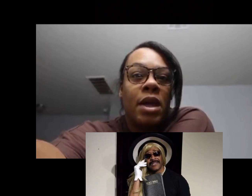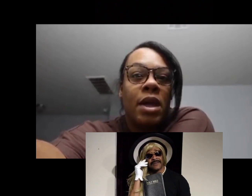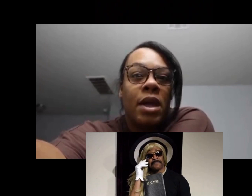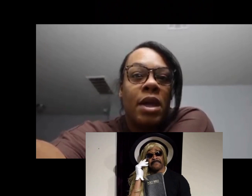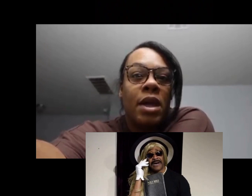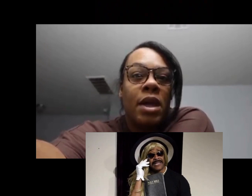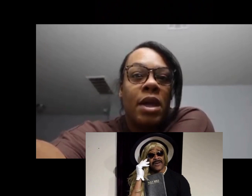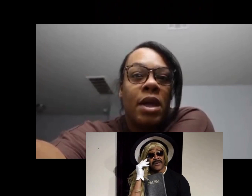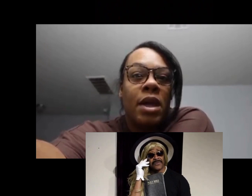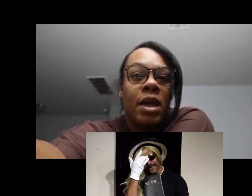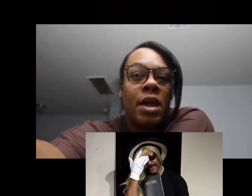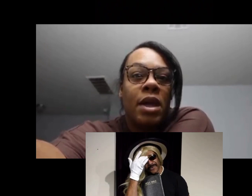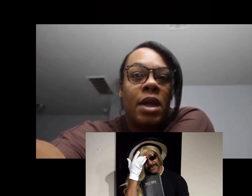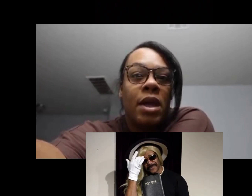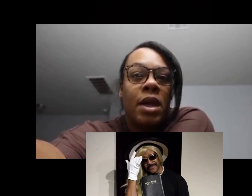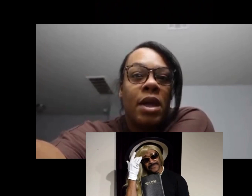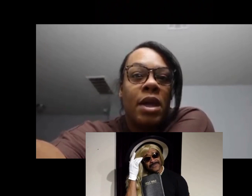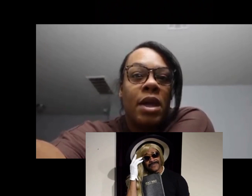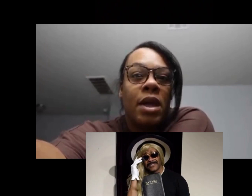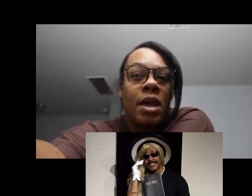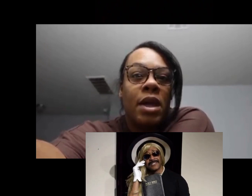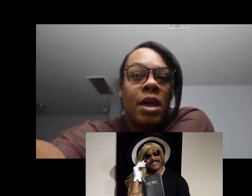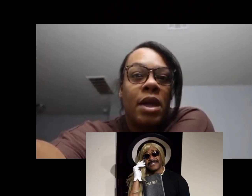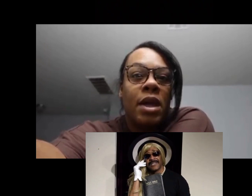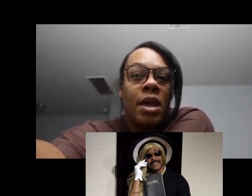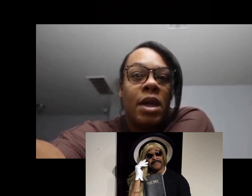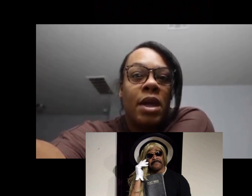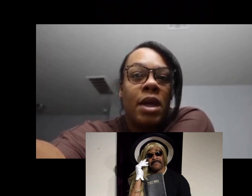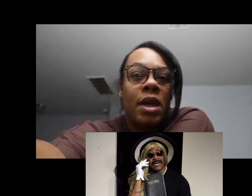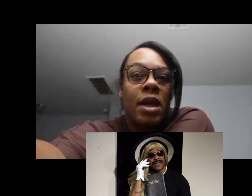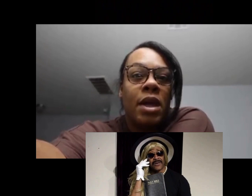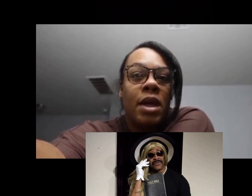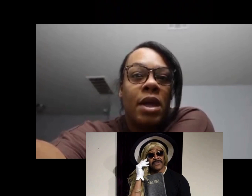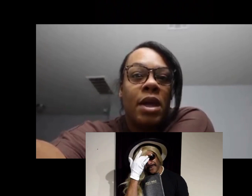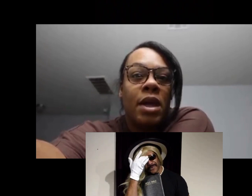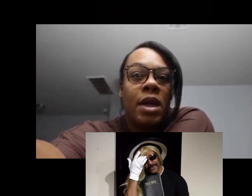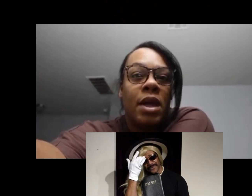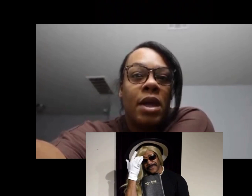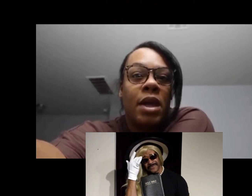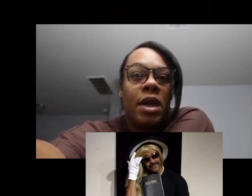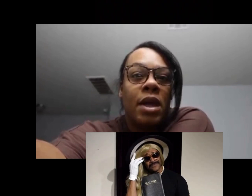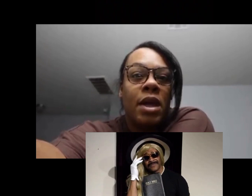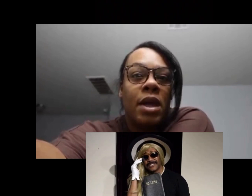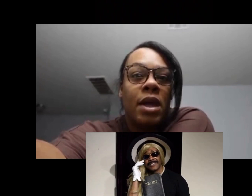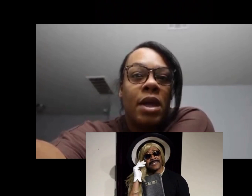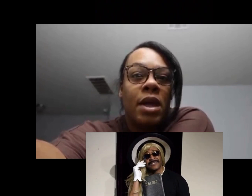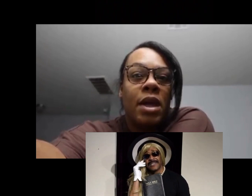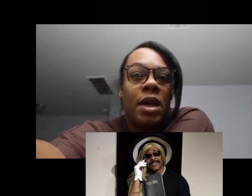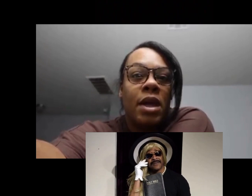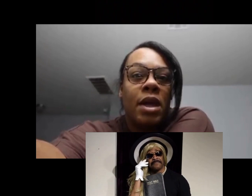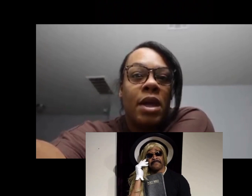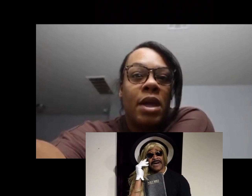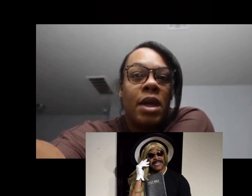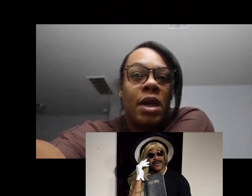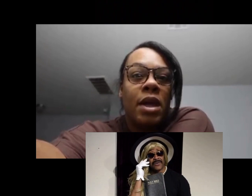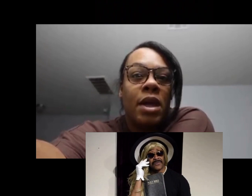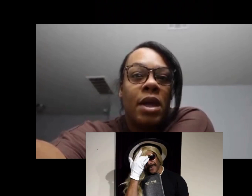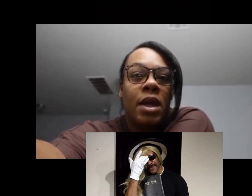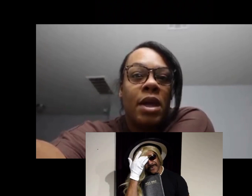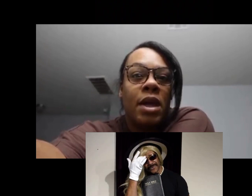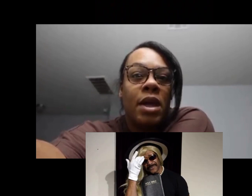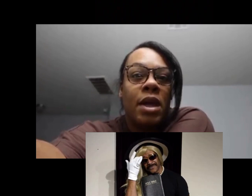I was at work, so I missed the live. I tried to watch some of it, and we gonna talk about